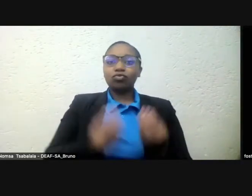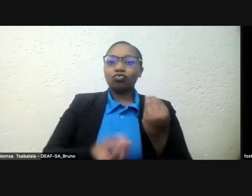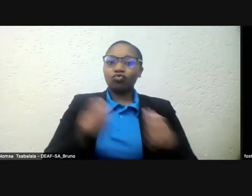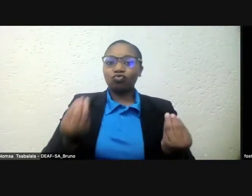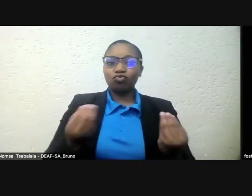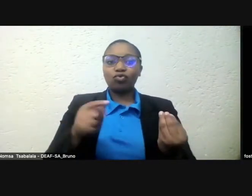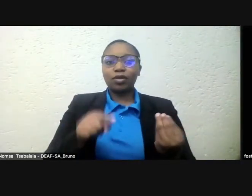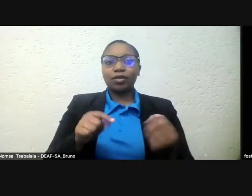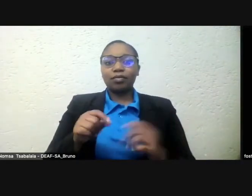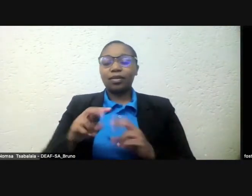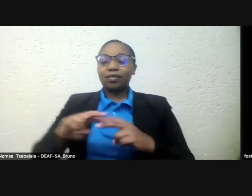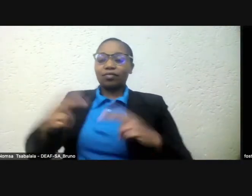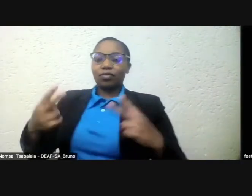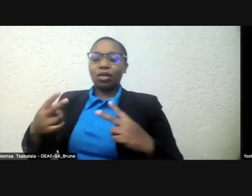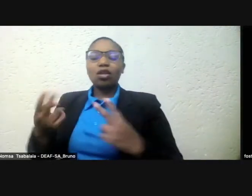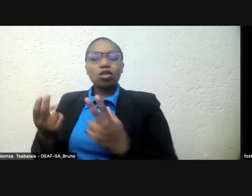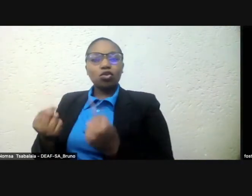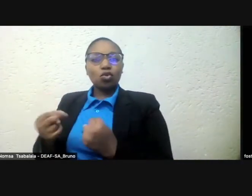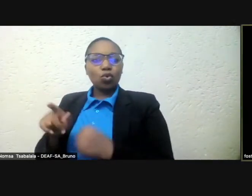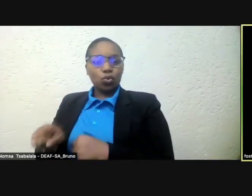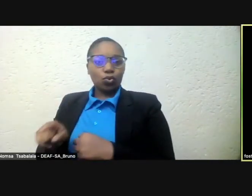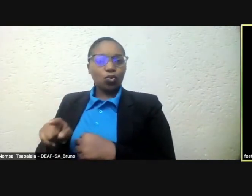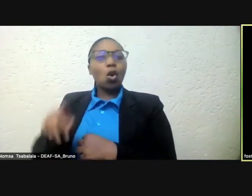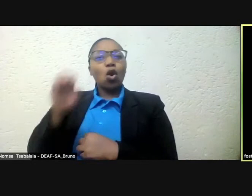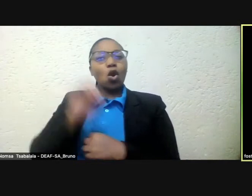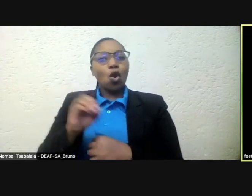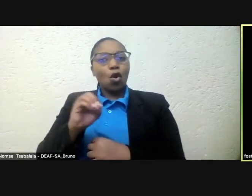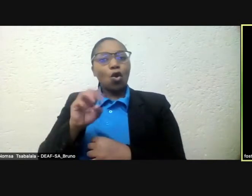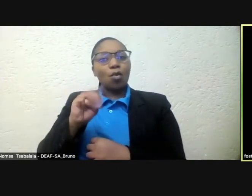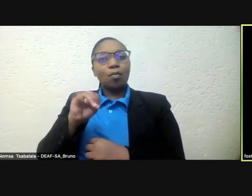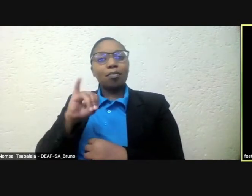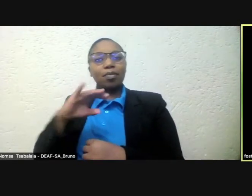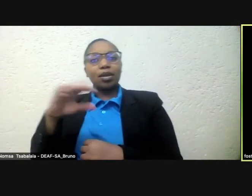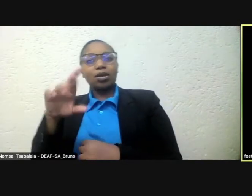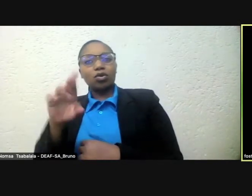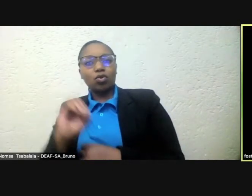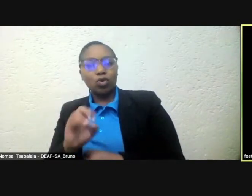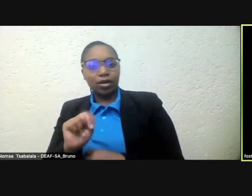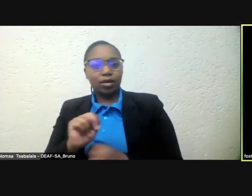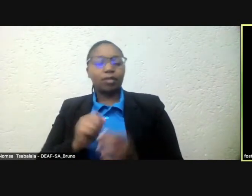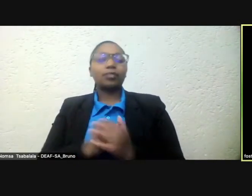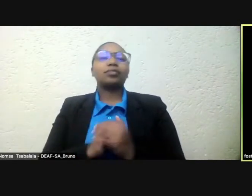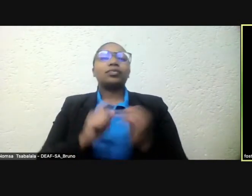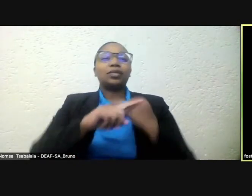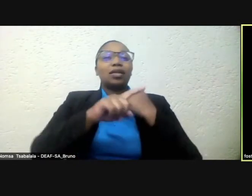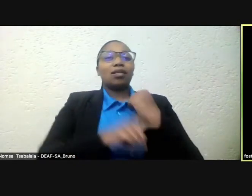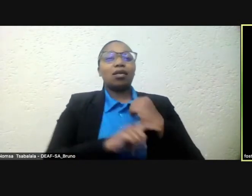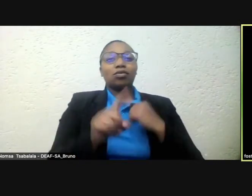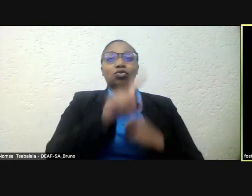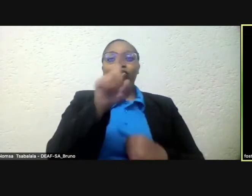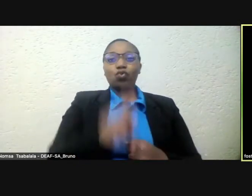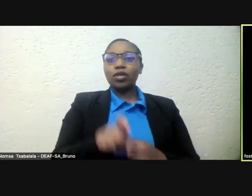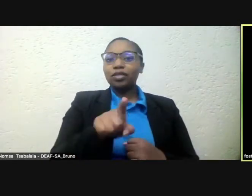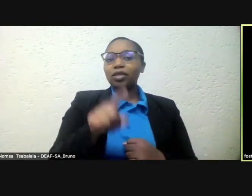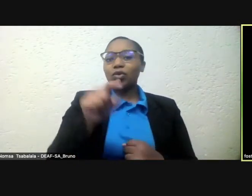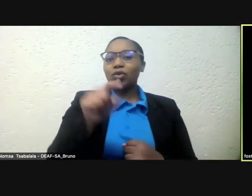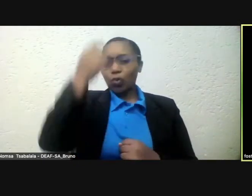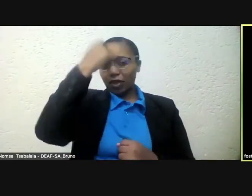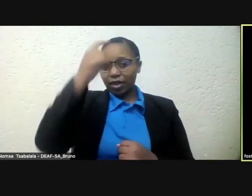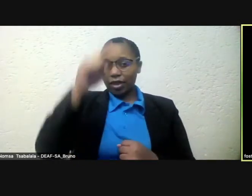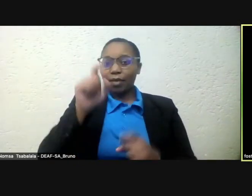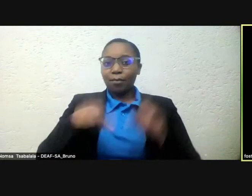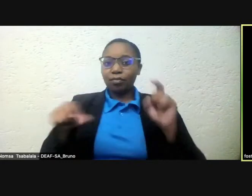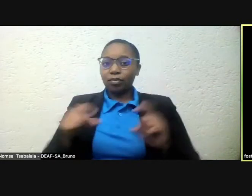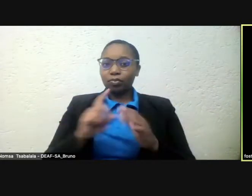last two questions. Why do you think the admission in children below the age